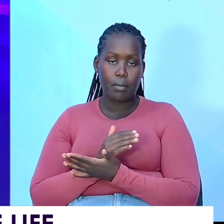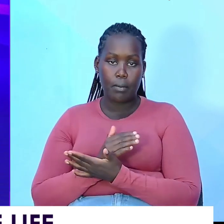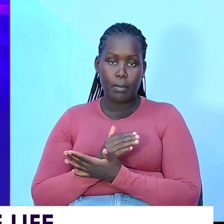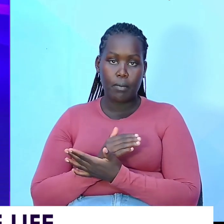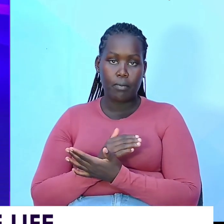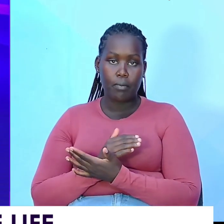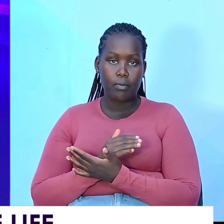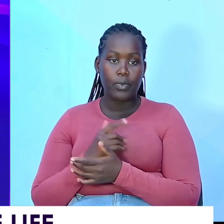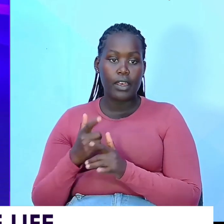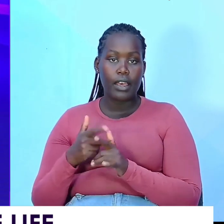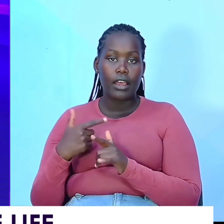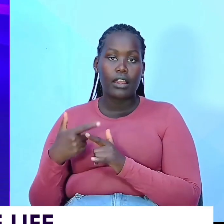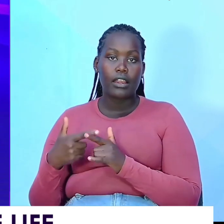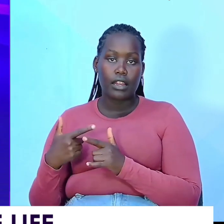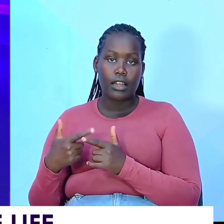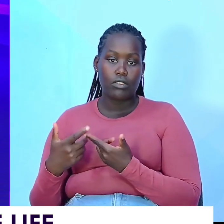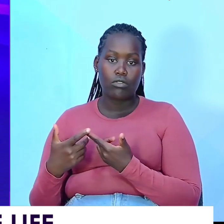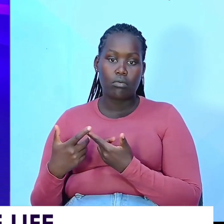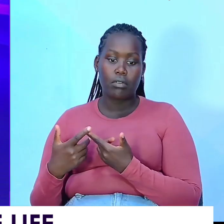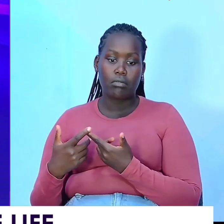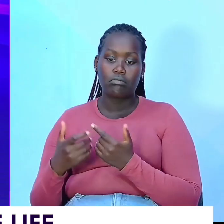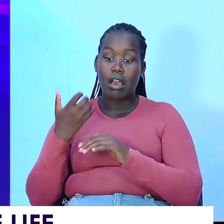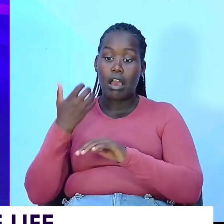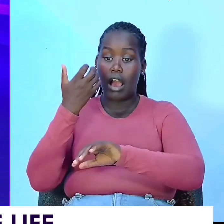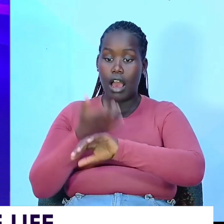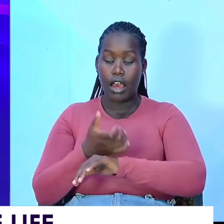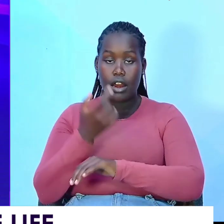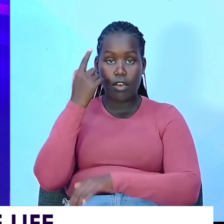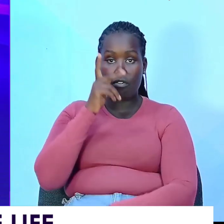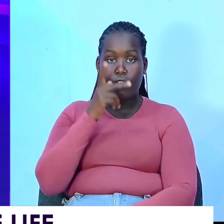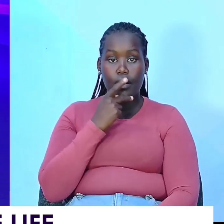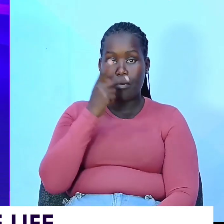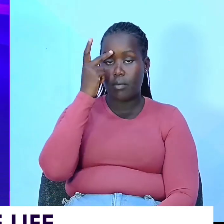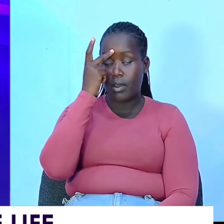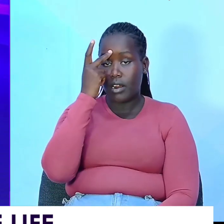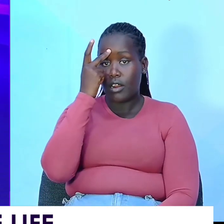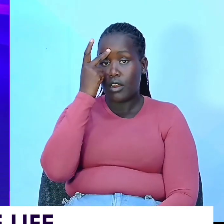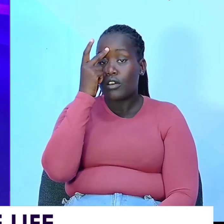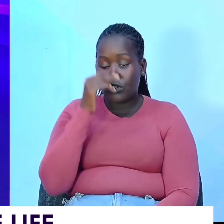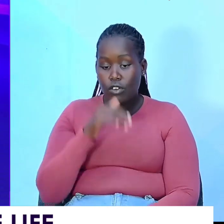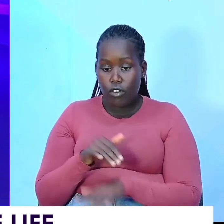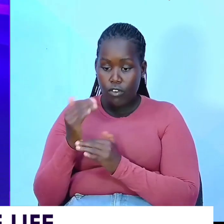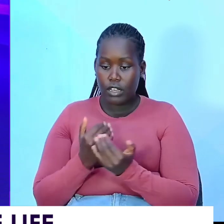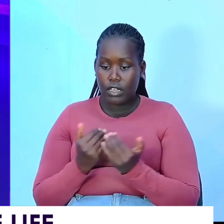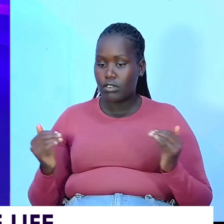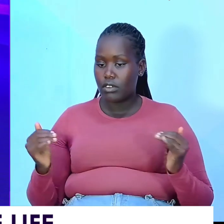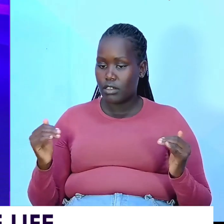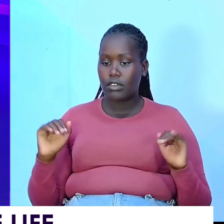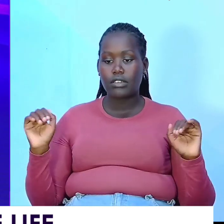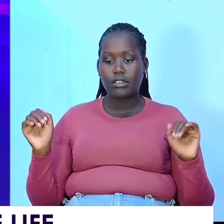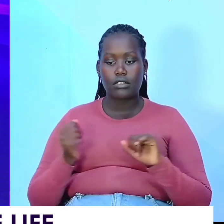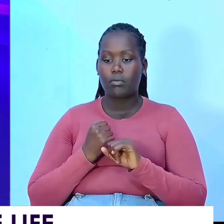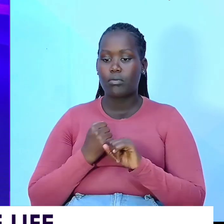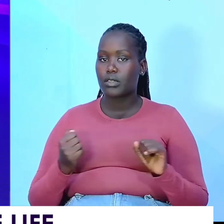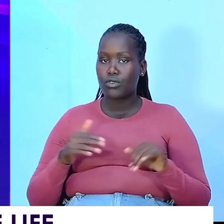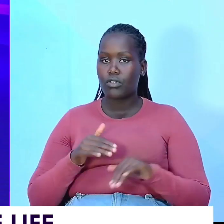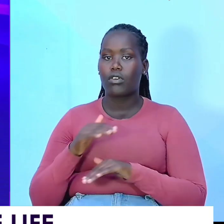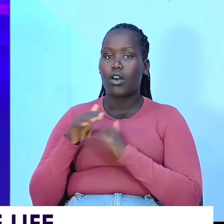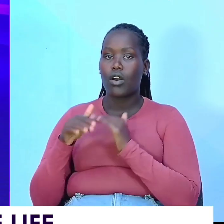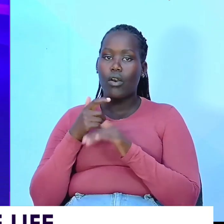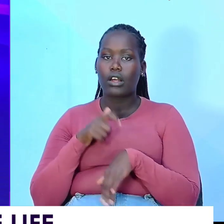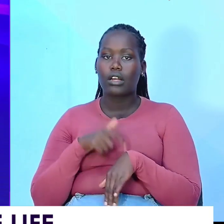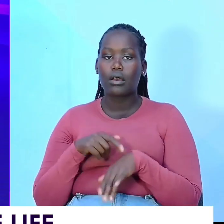would be incredibly hard for a parent to track their children. You cannot be with them all the time wherever they go, and if